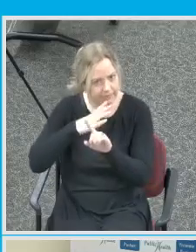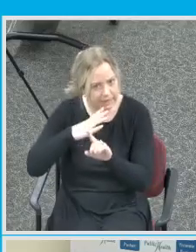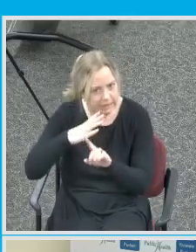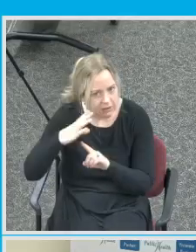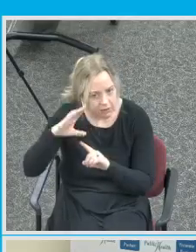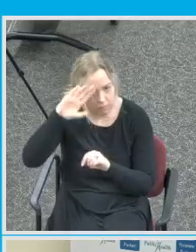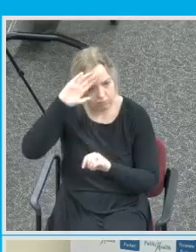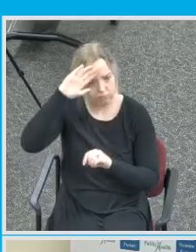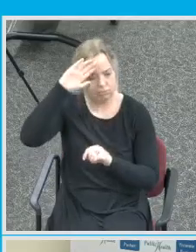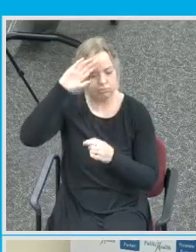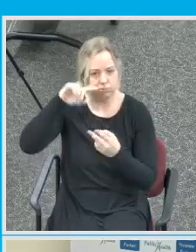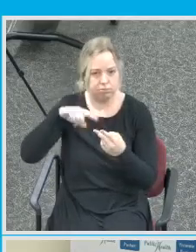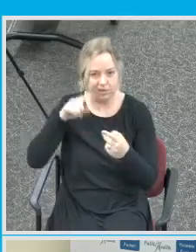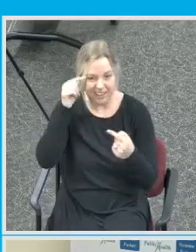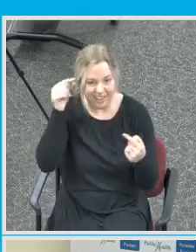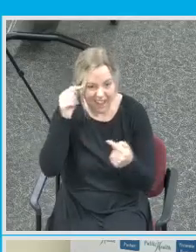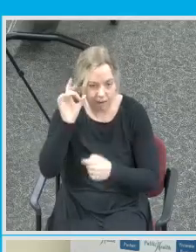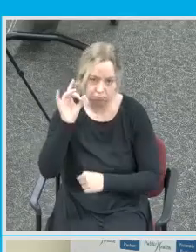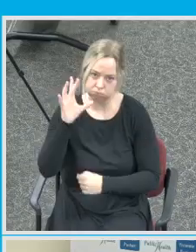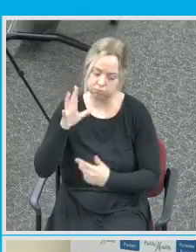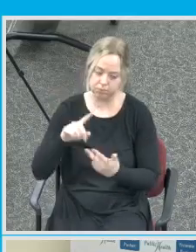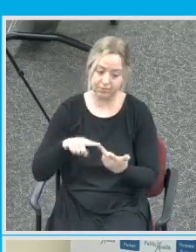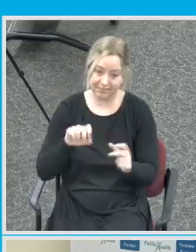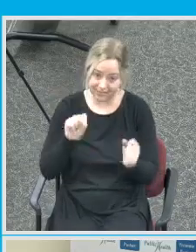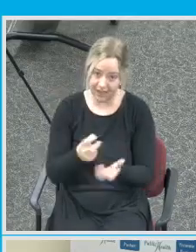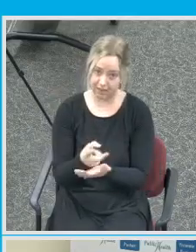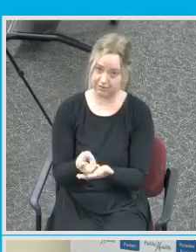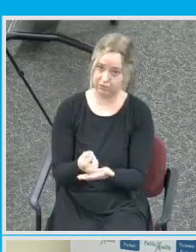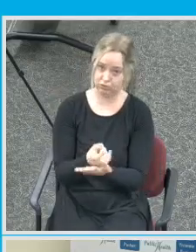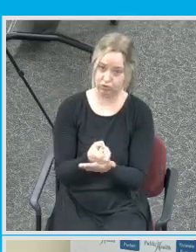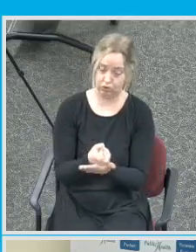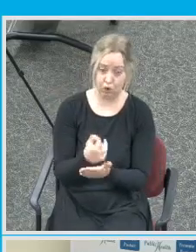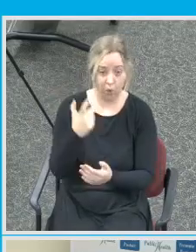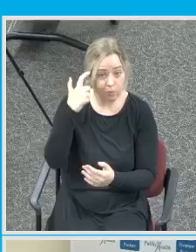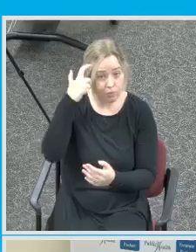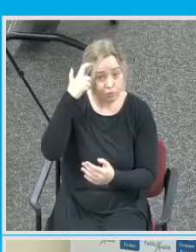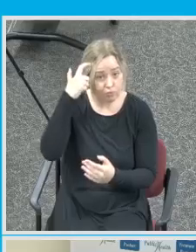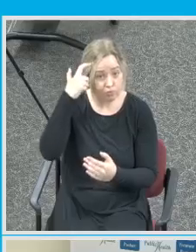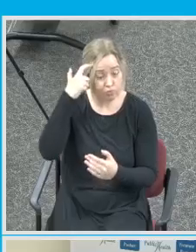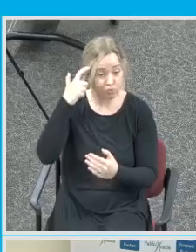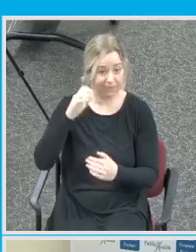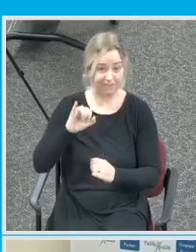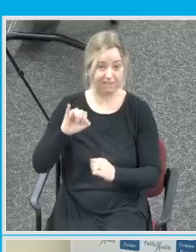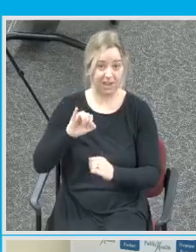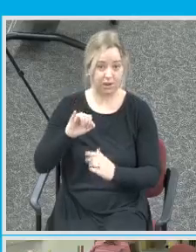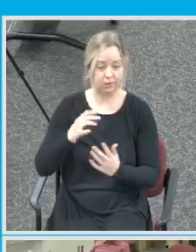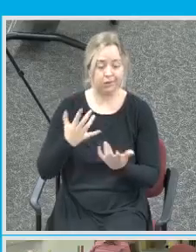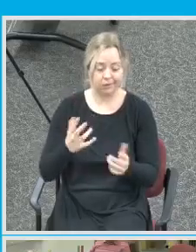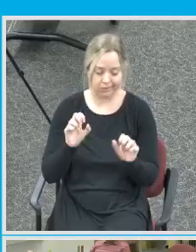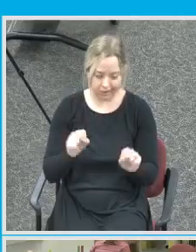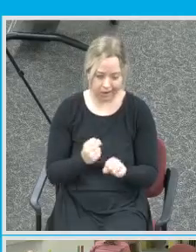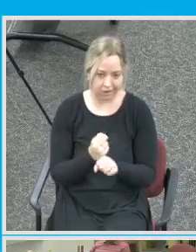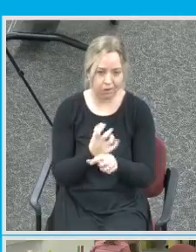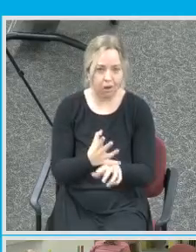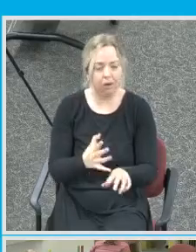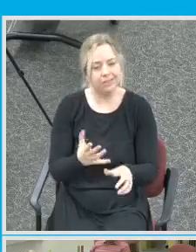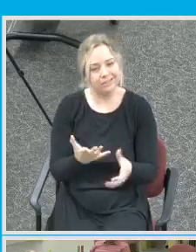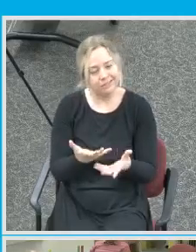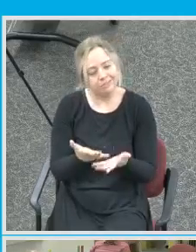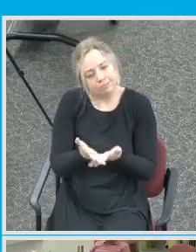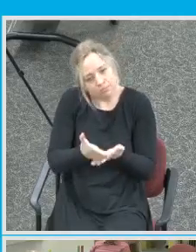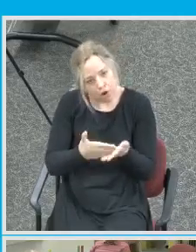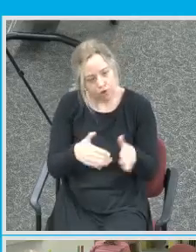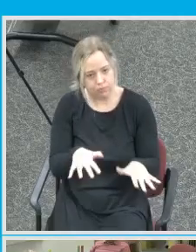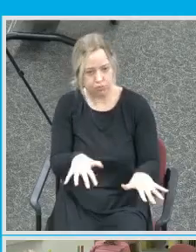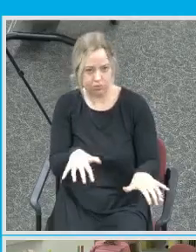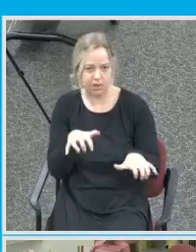headache. You can have seizures, and the brain infection can progress, to have partial paralysis. So these are serious